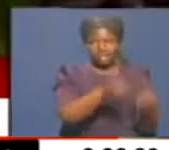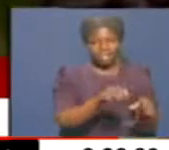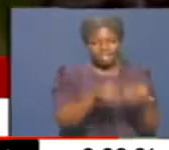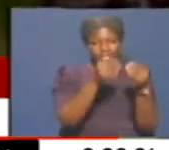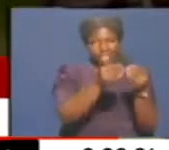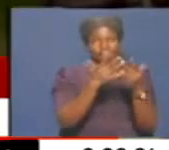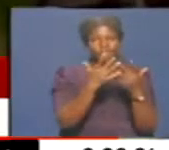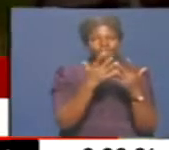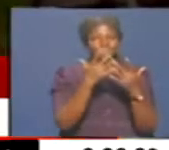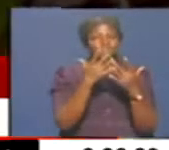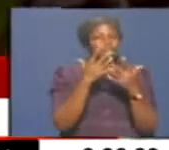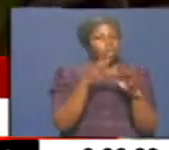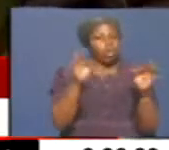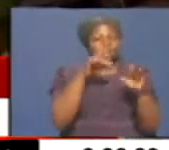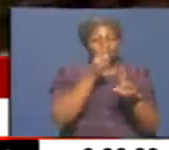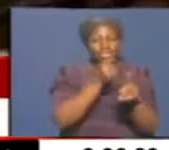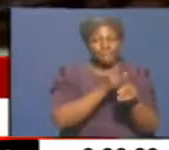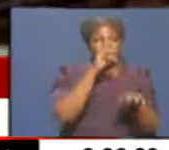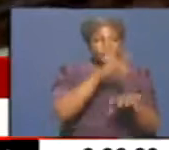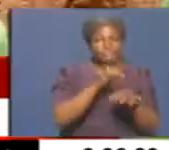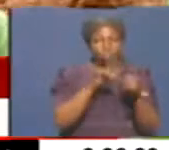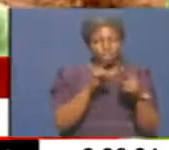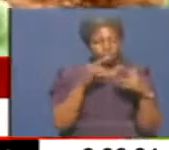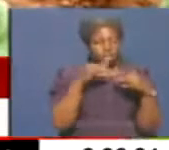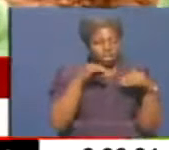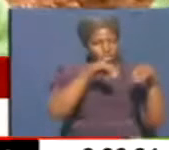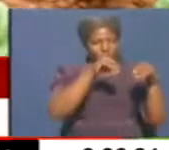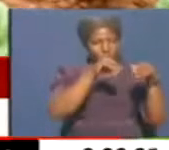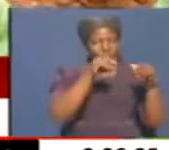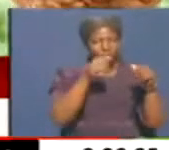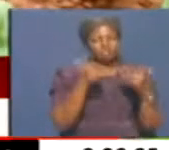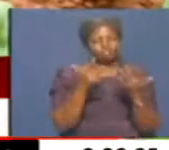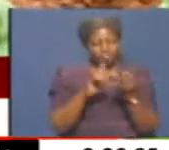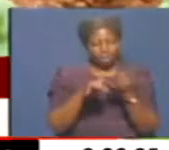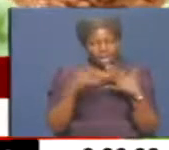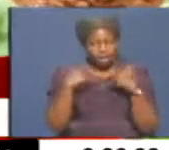health, sustainability of yields, and the wider ecosystem, with the